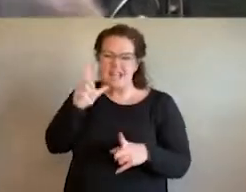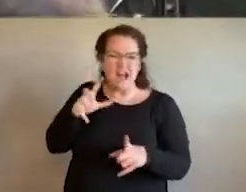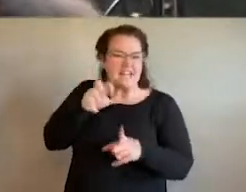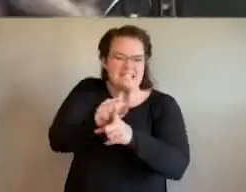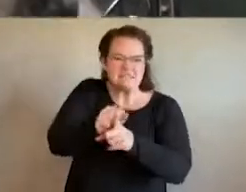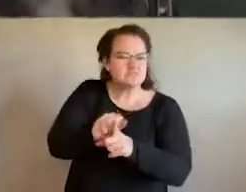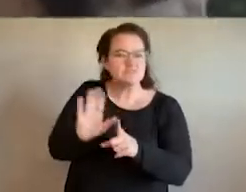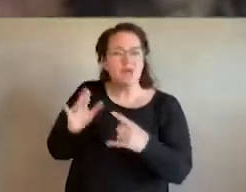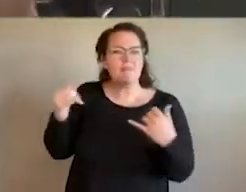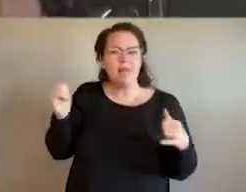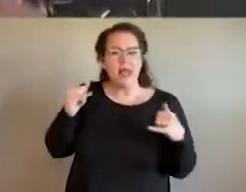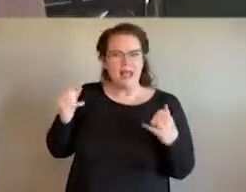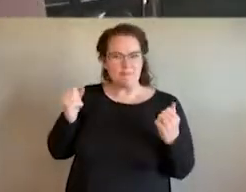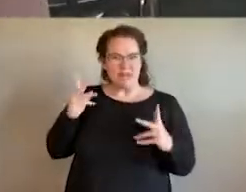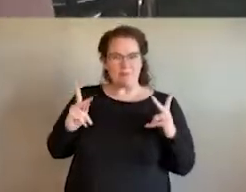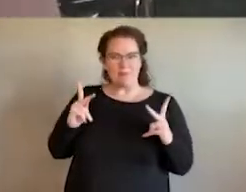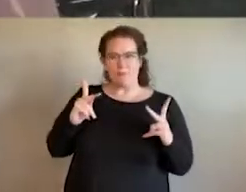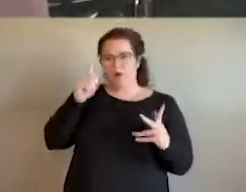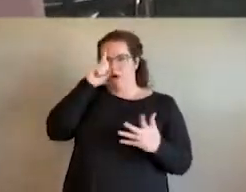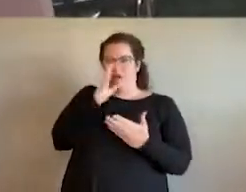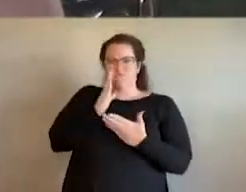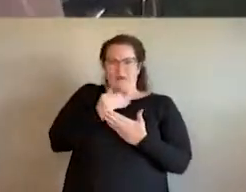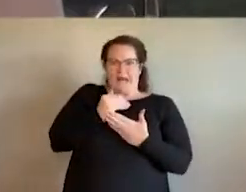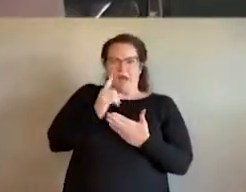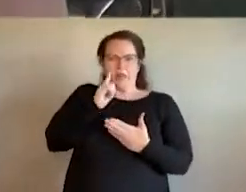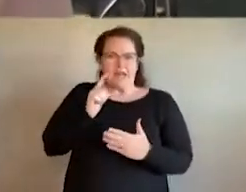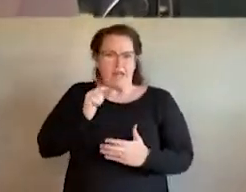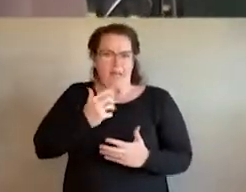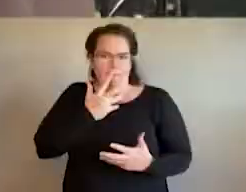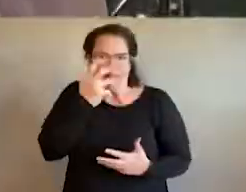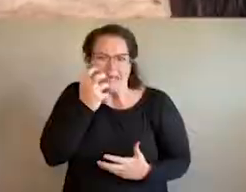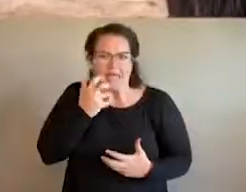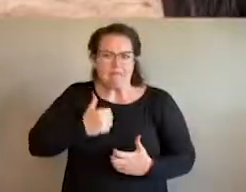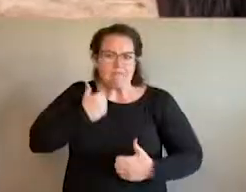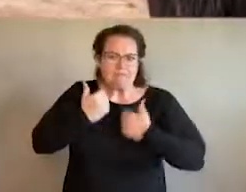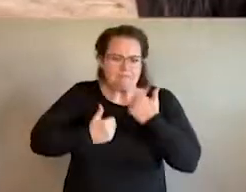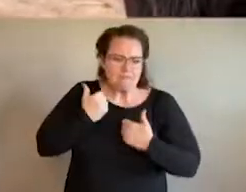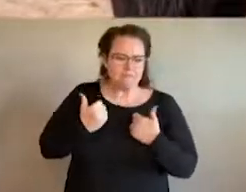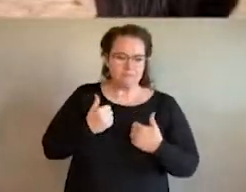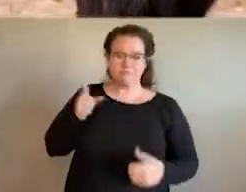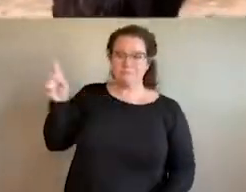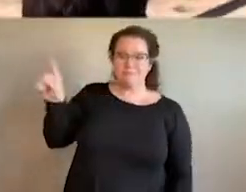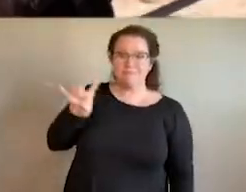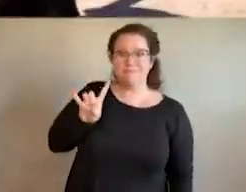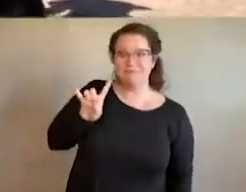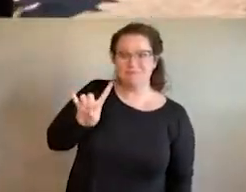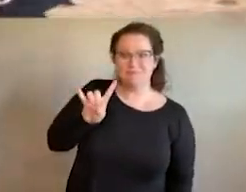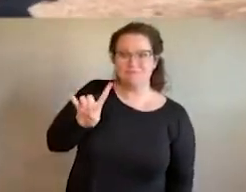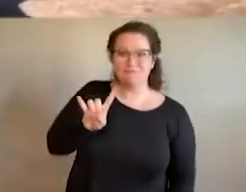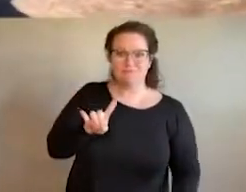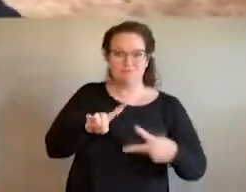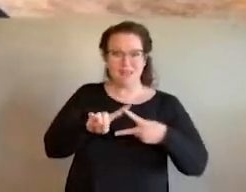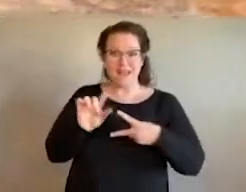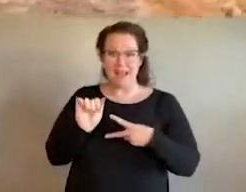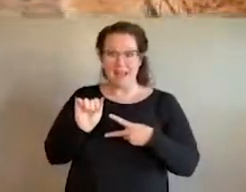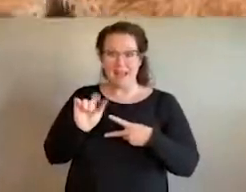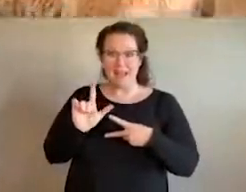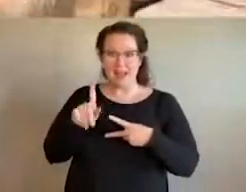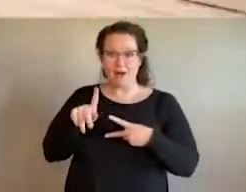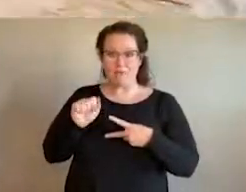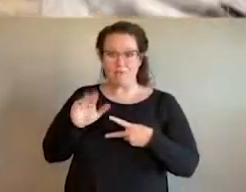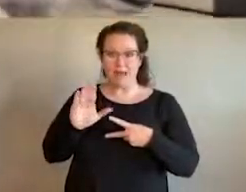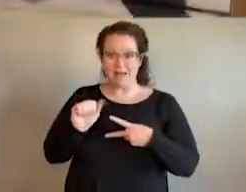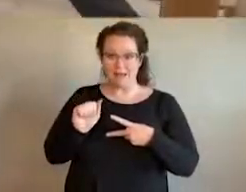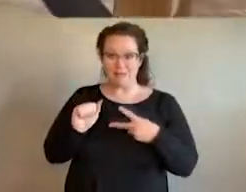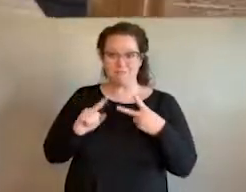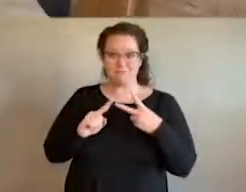all, but people get really freaked out about it. They think they're aggressive, and they're really not. Our alpacas and our llama. So the one llama that we have is